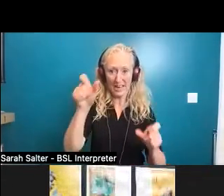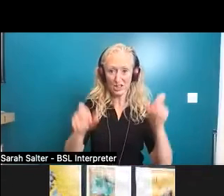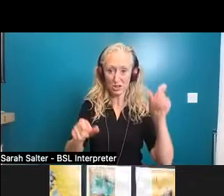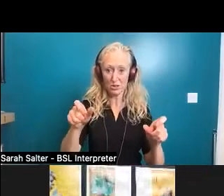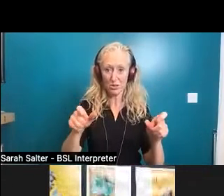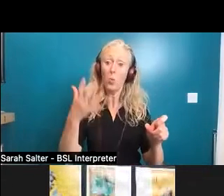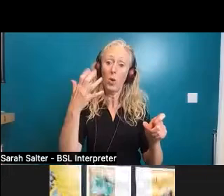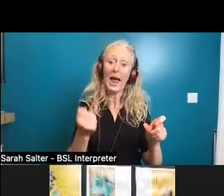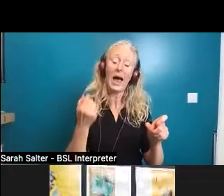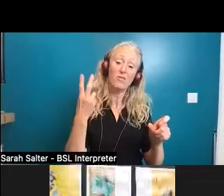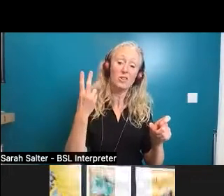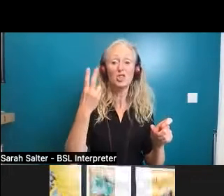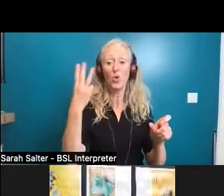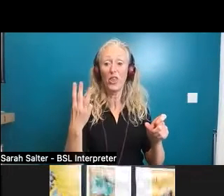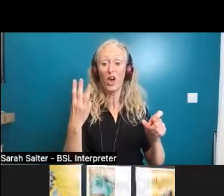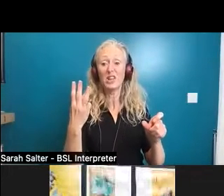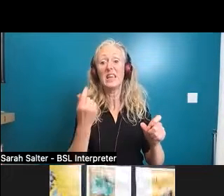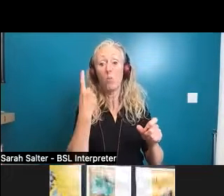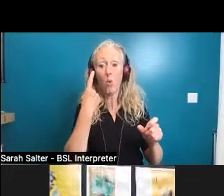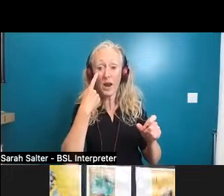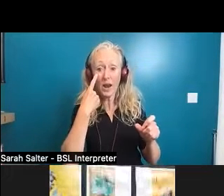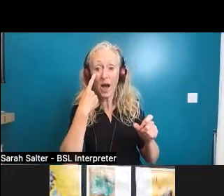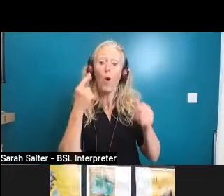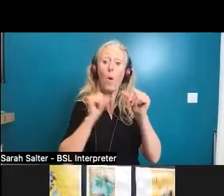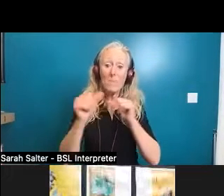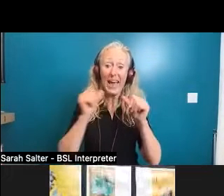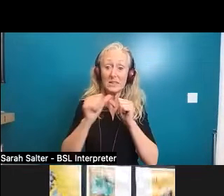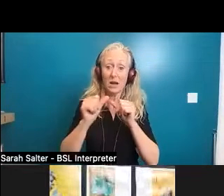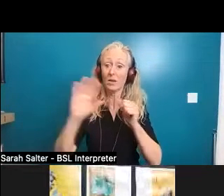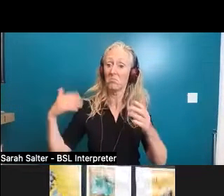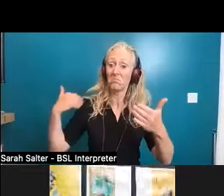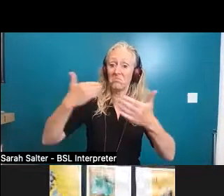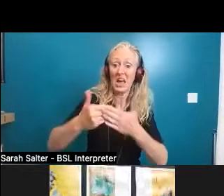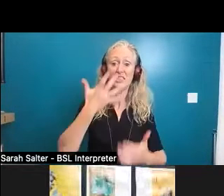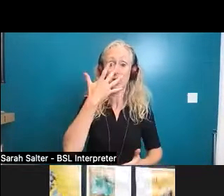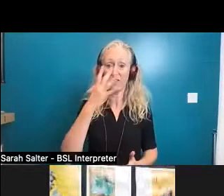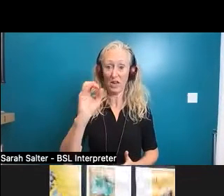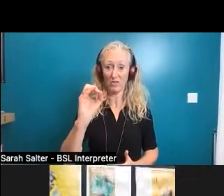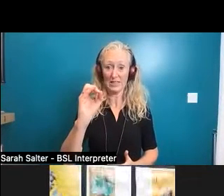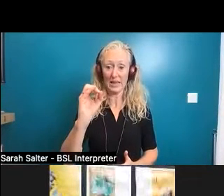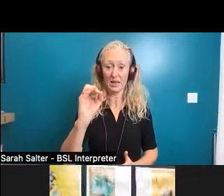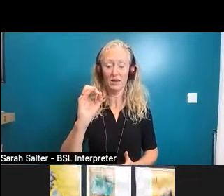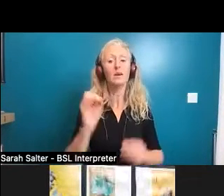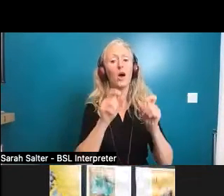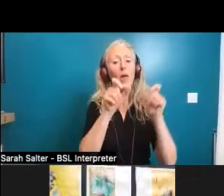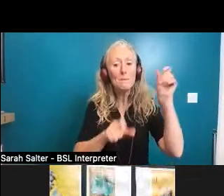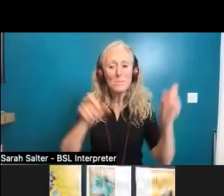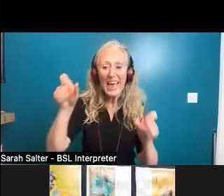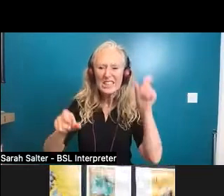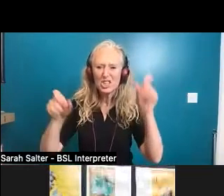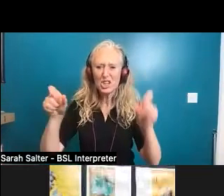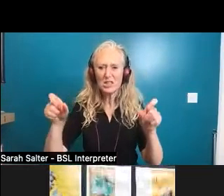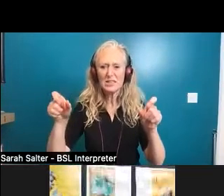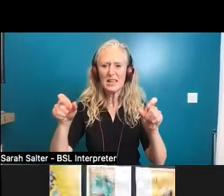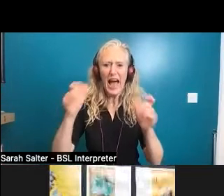eye until the age of 50. And so, often patients and parents will come to me